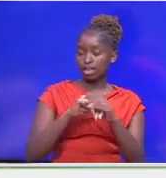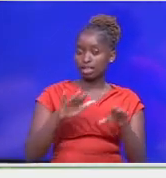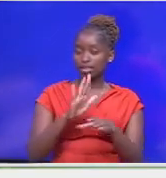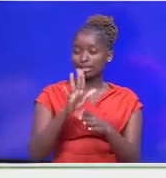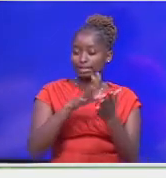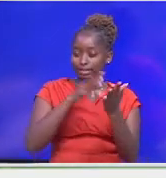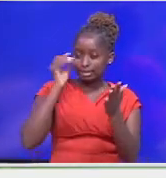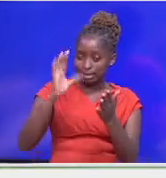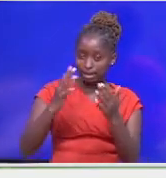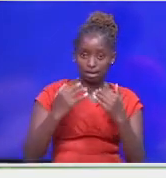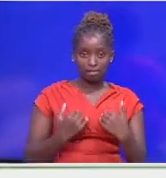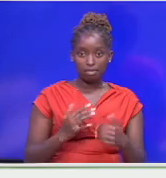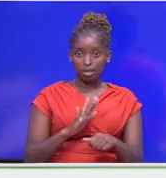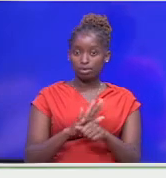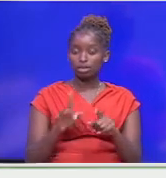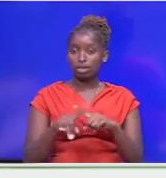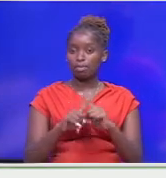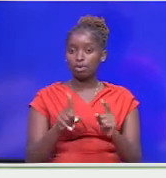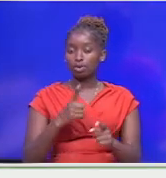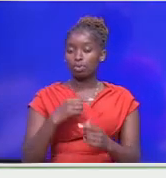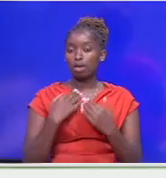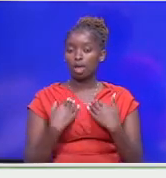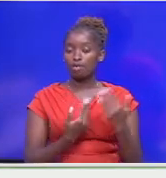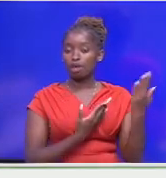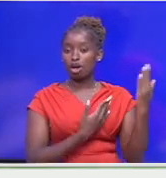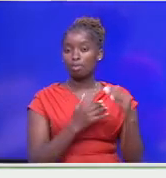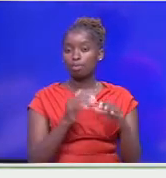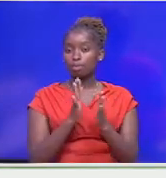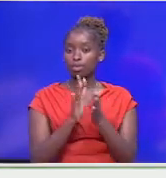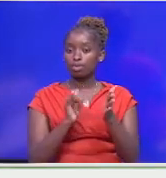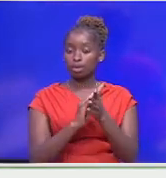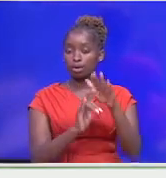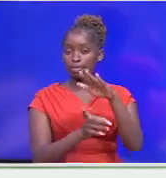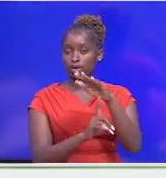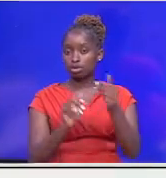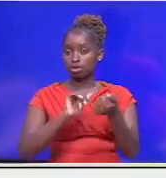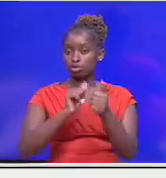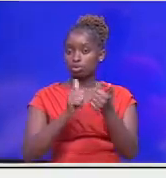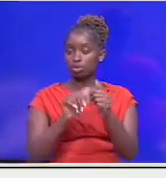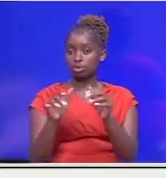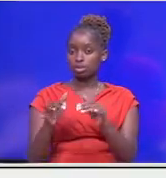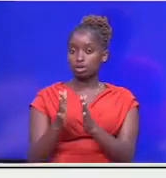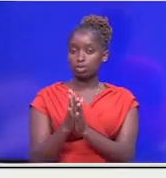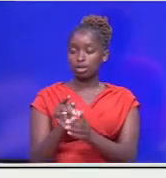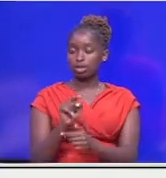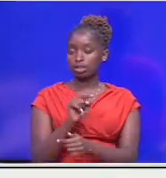expensive, and we really are calling upon the Minister of Sports and the government to come through for us.